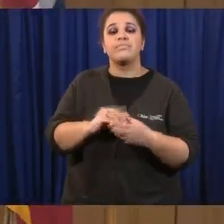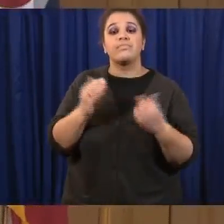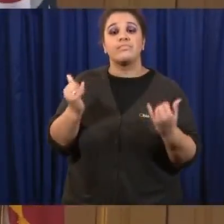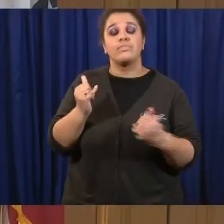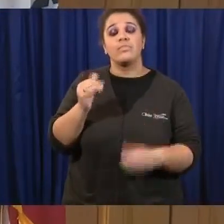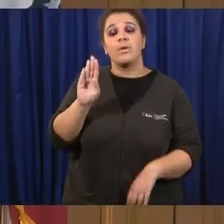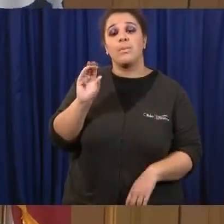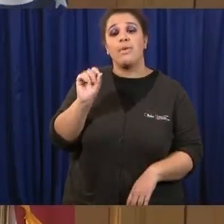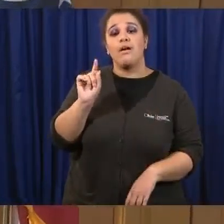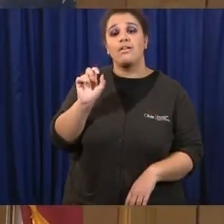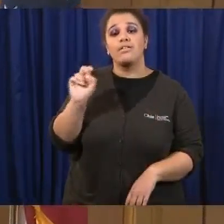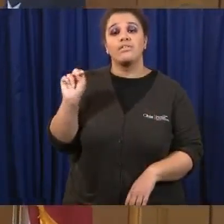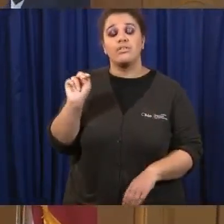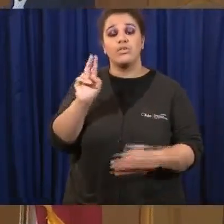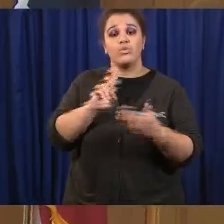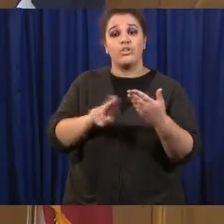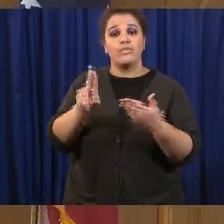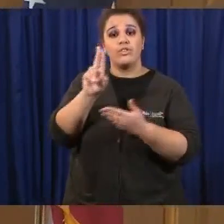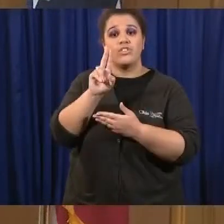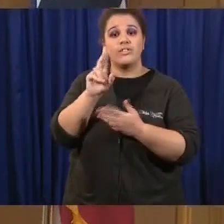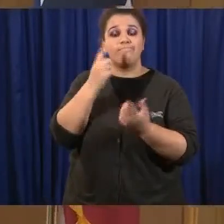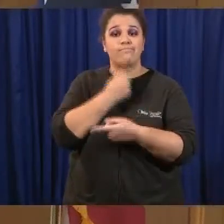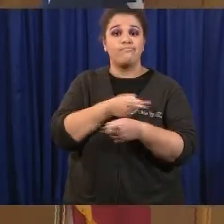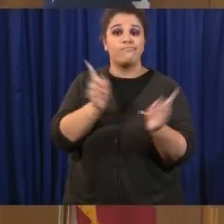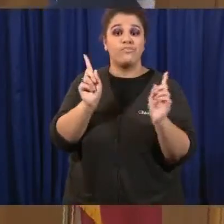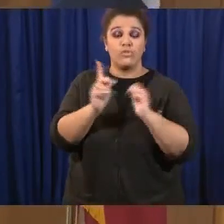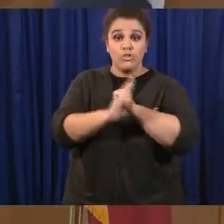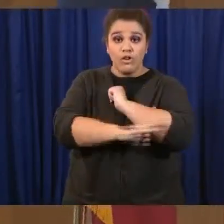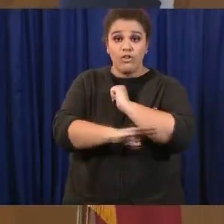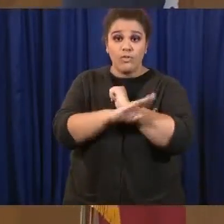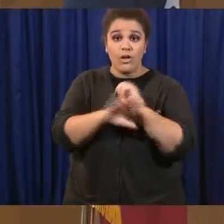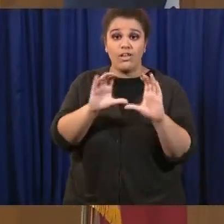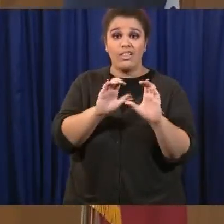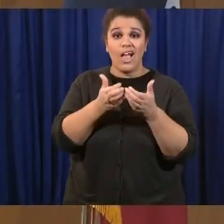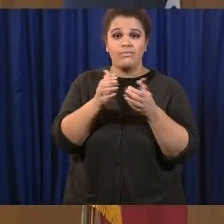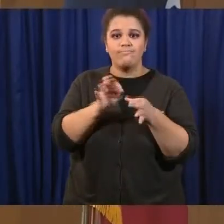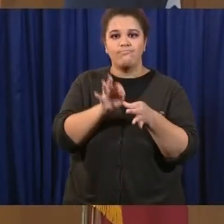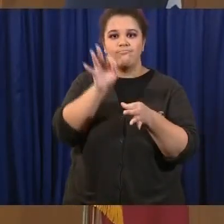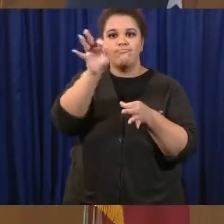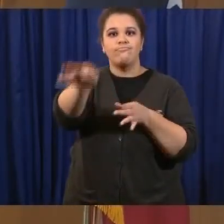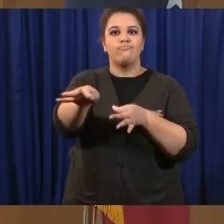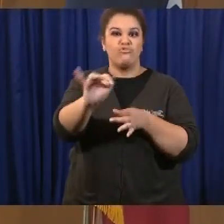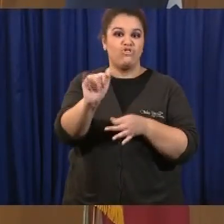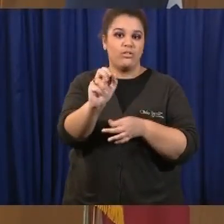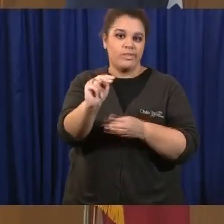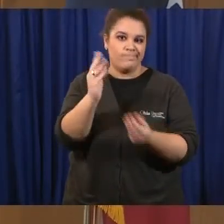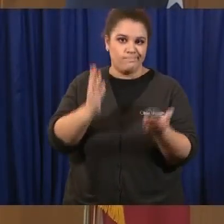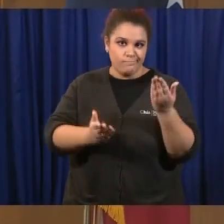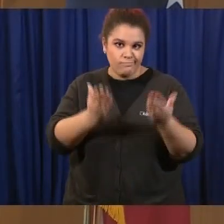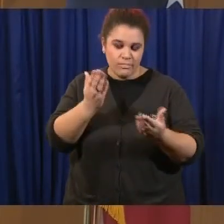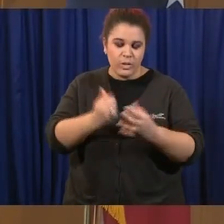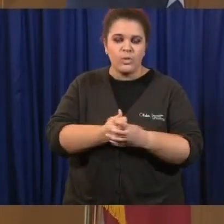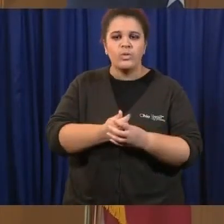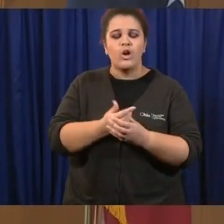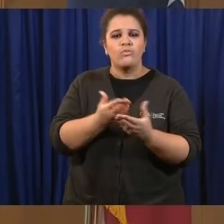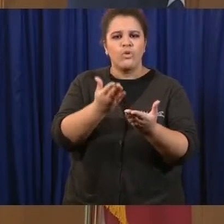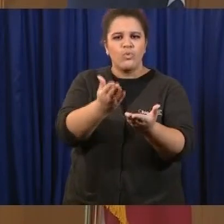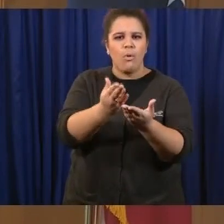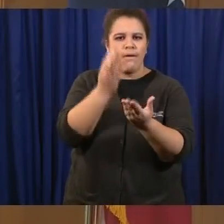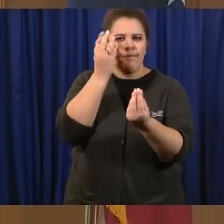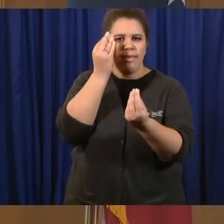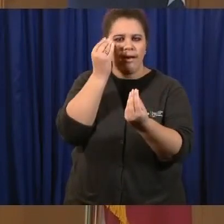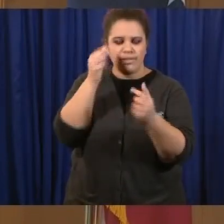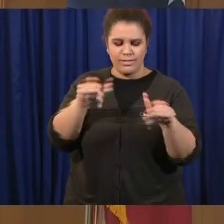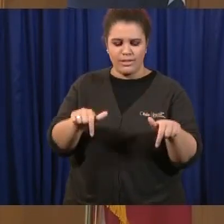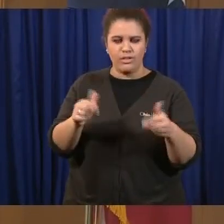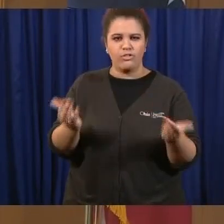just announced it may postpone fall term until January. Governor, I'd like to know where your head is about colleges opening up here in the